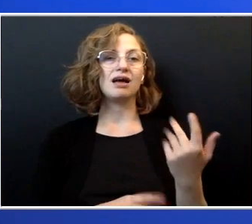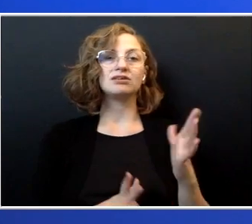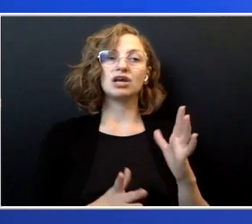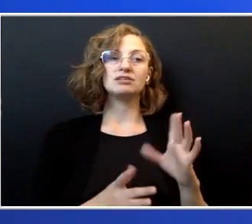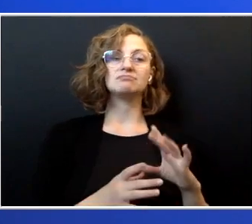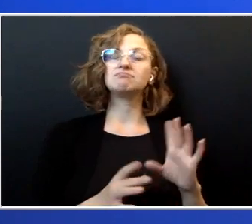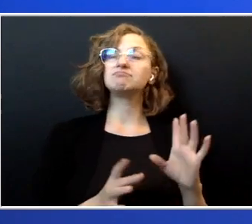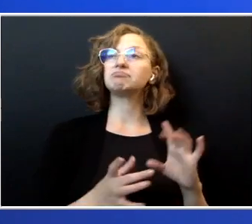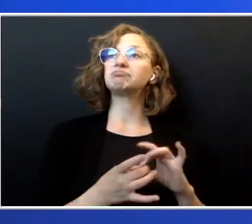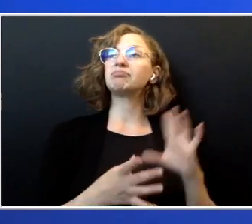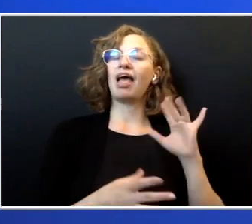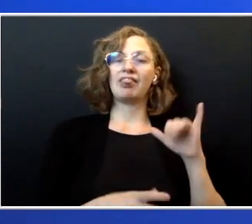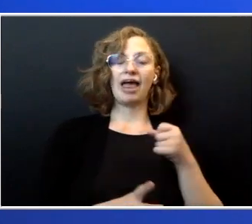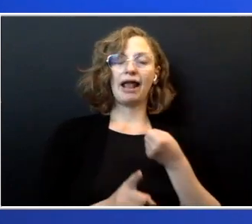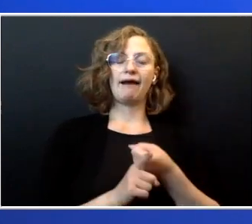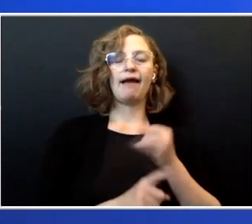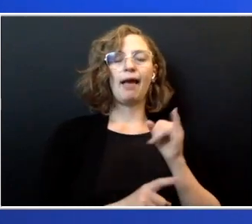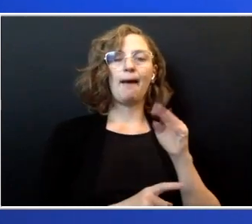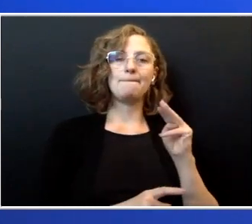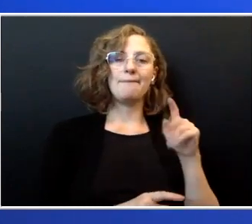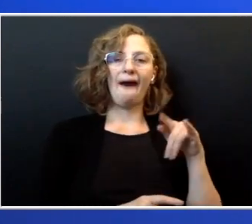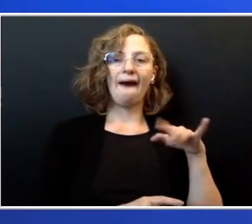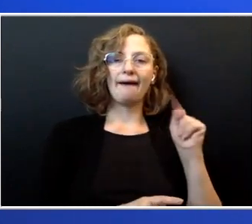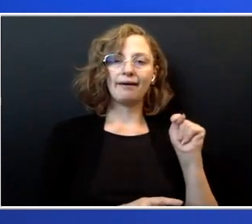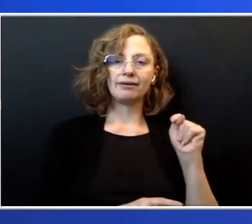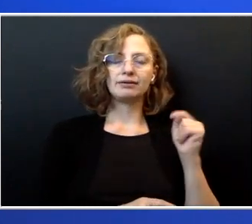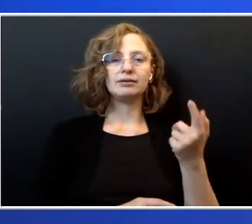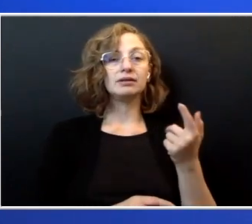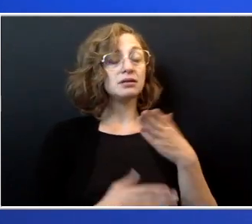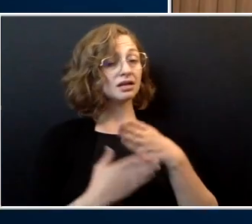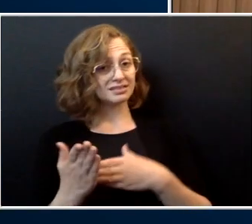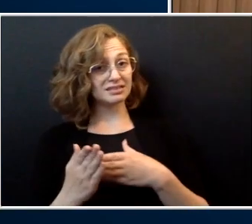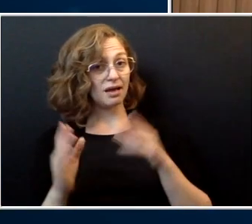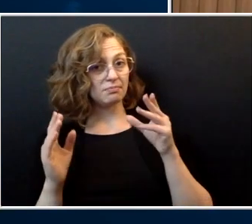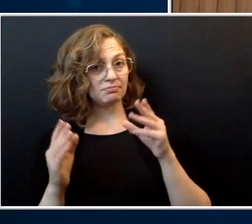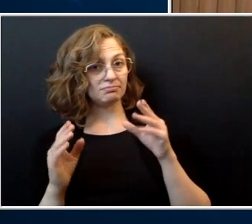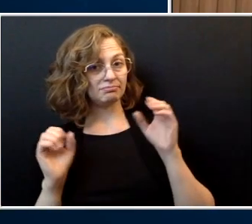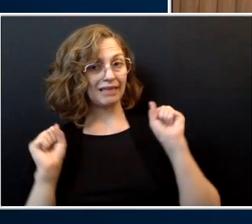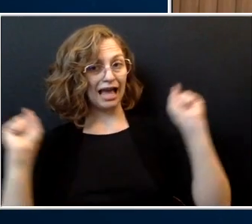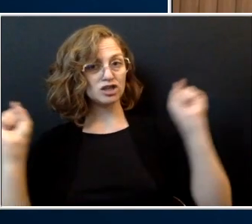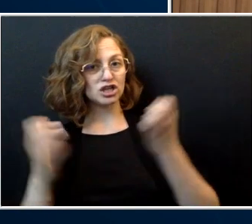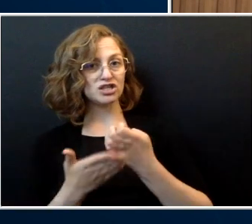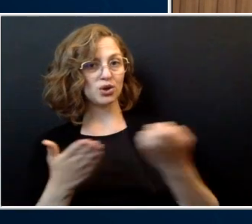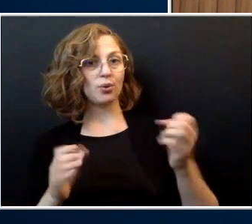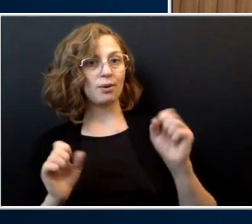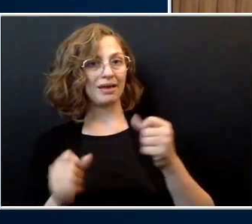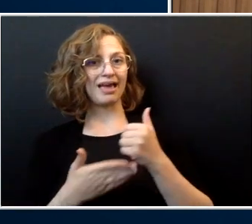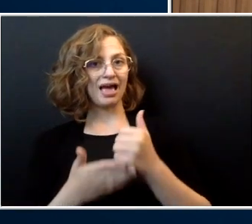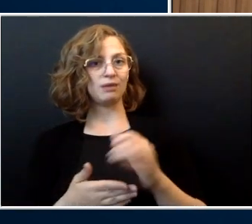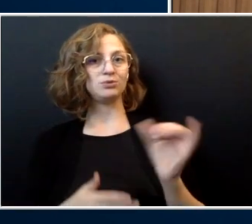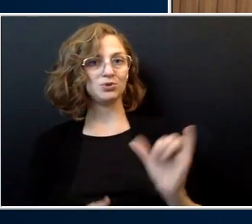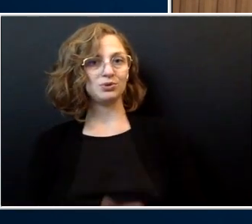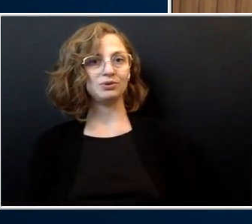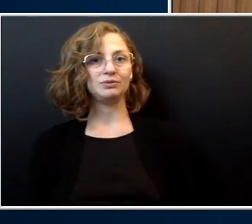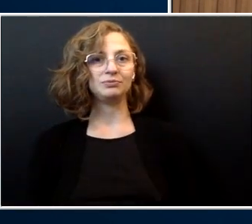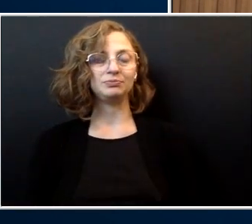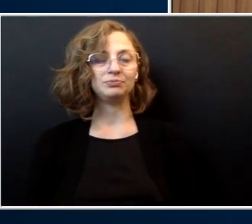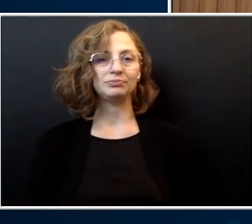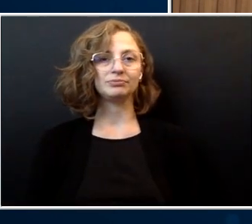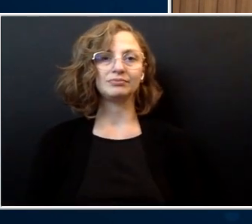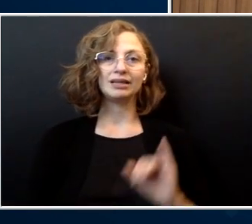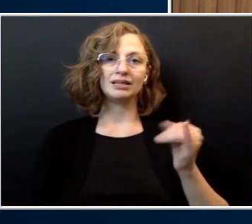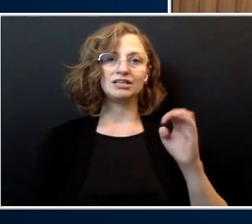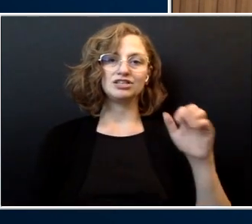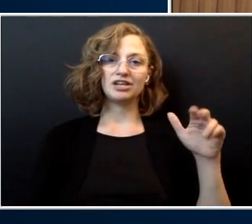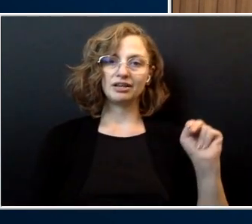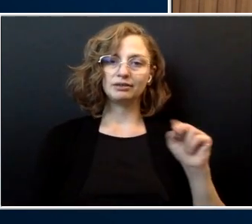training machines and cardio machines that help to take some of that impact off as well. Jean has a question for Kelsey. Jean wants to